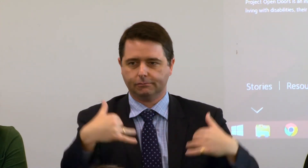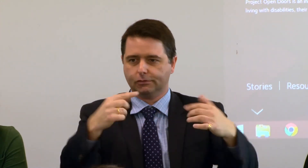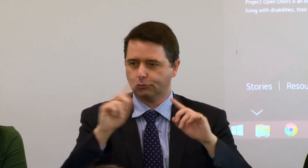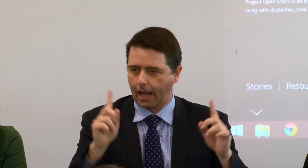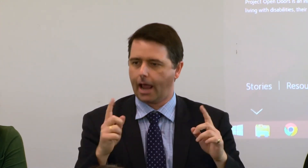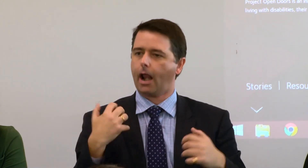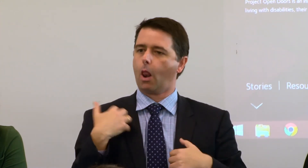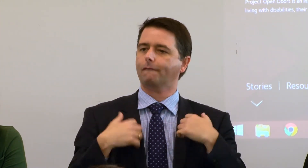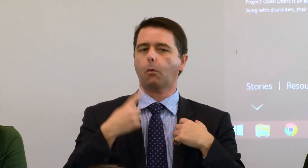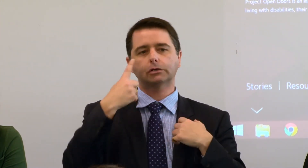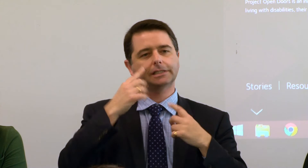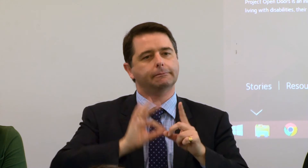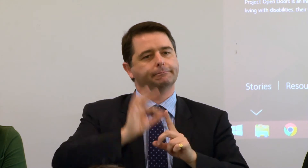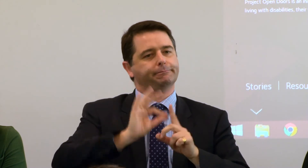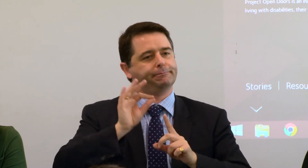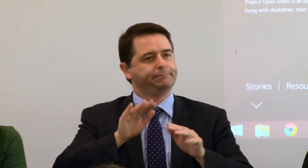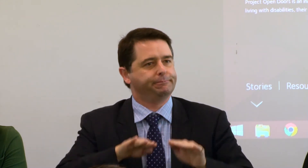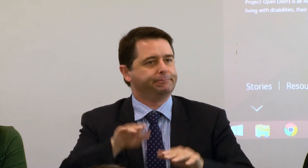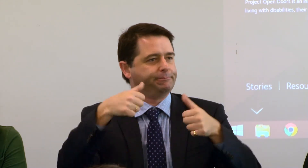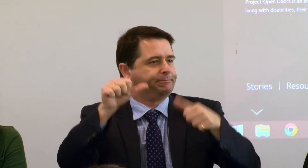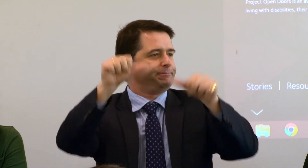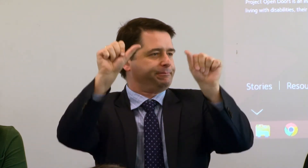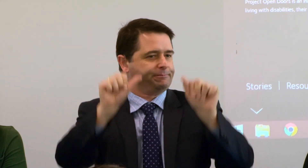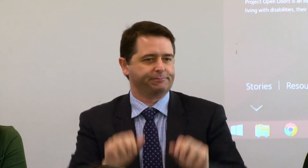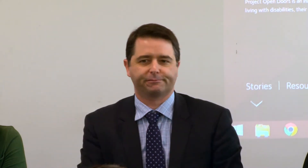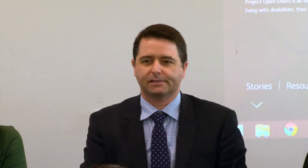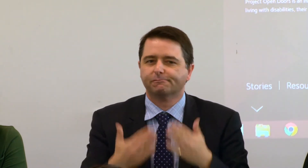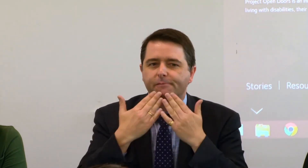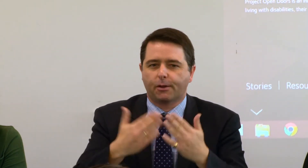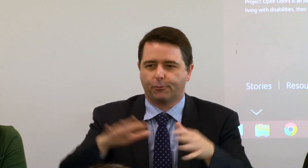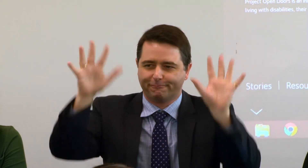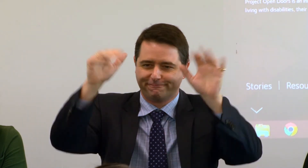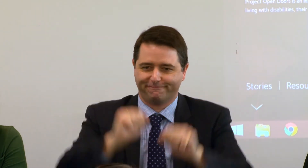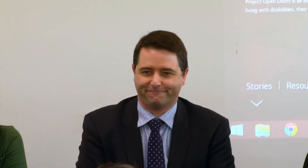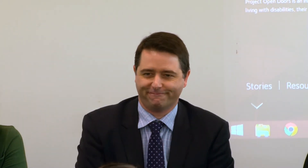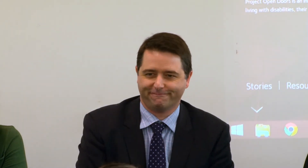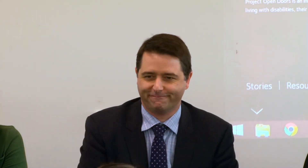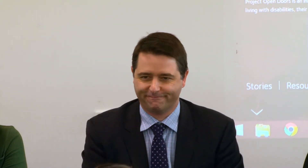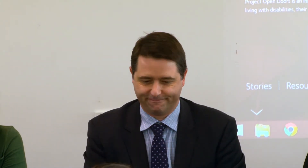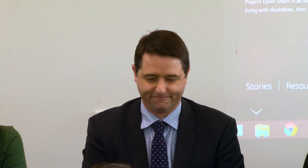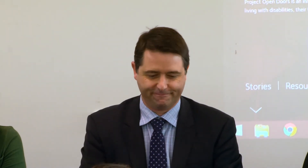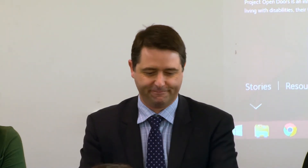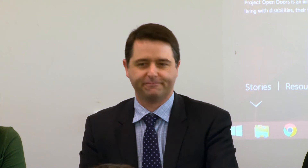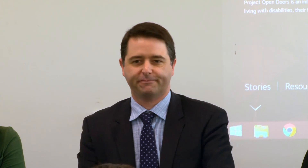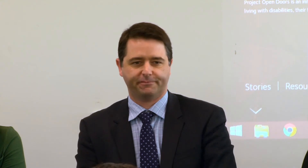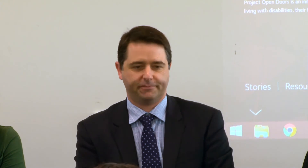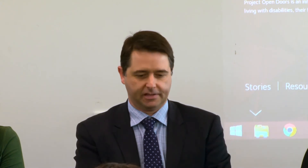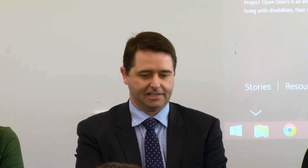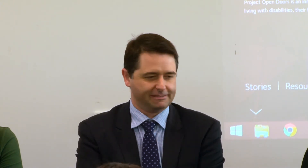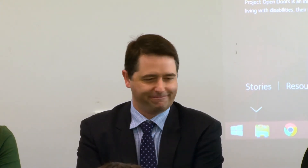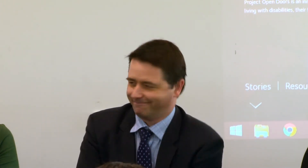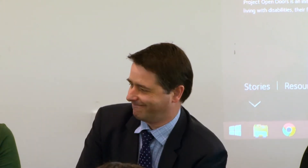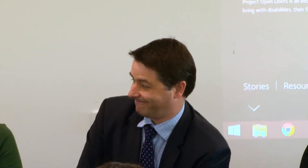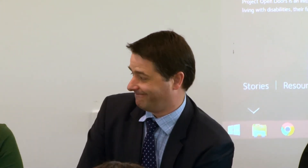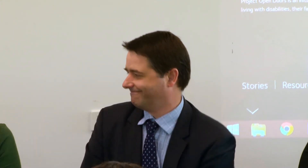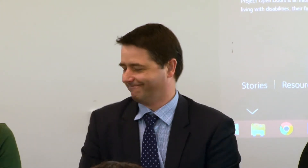to you students for being a part of this today, and we look forward to seeing what enhancements will be made in the future. Thank you.